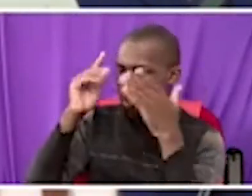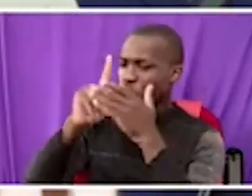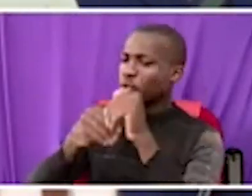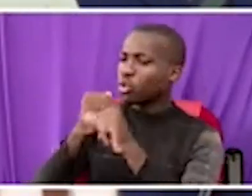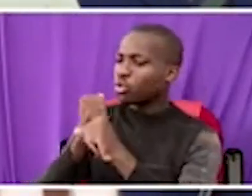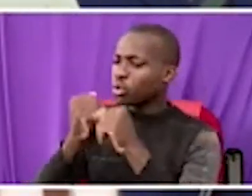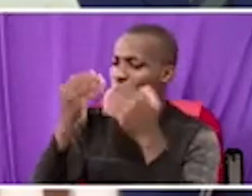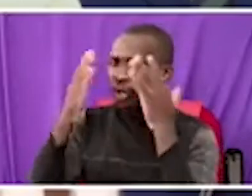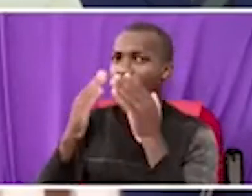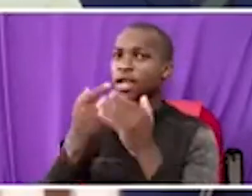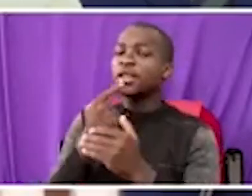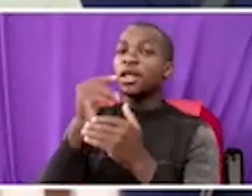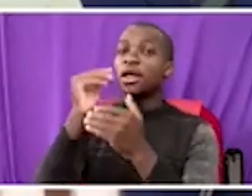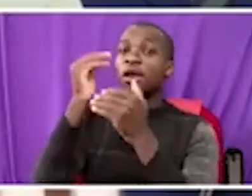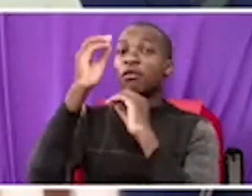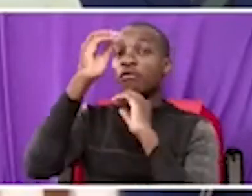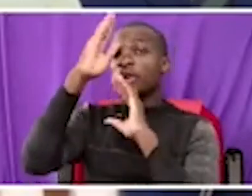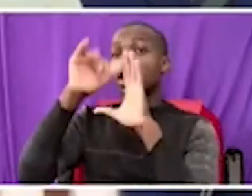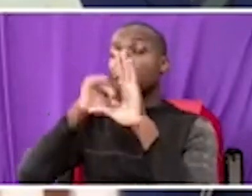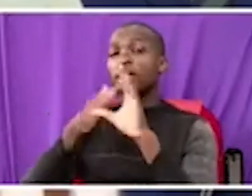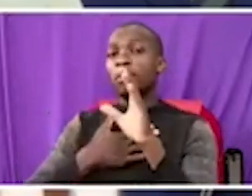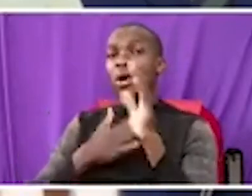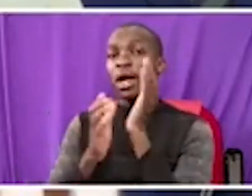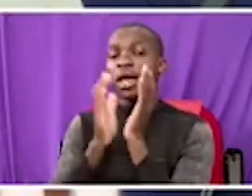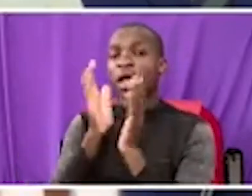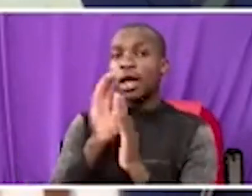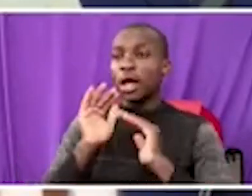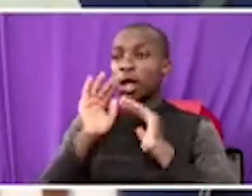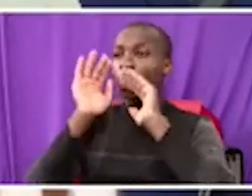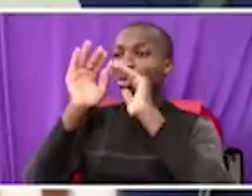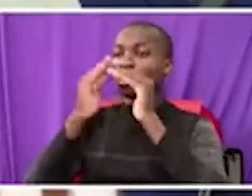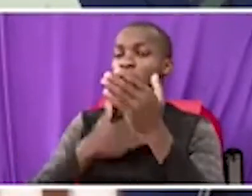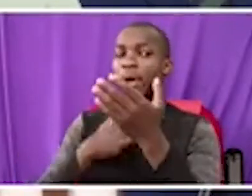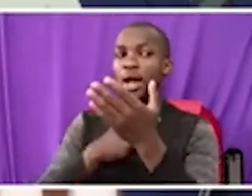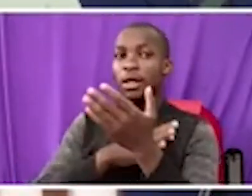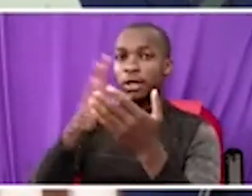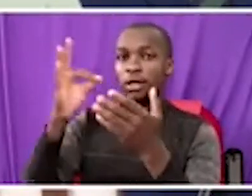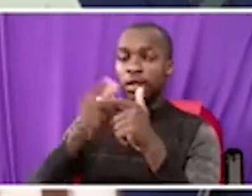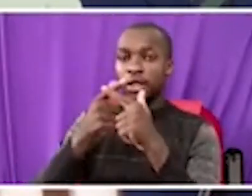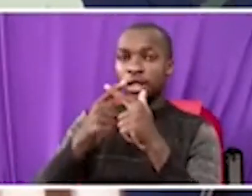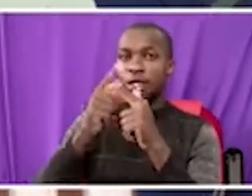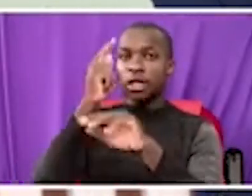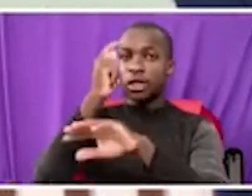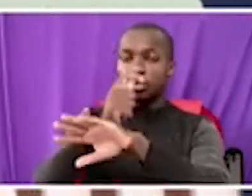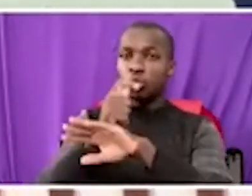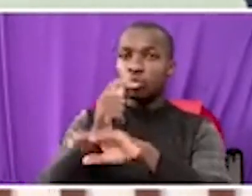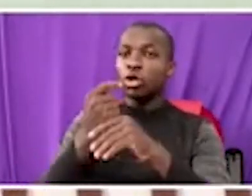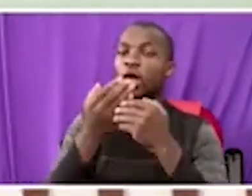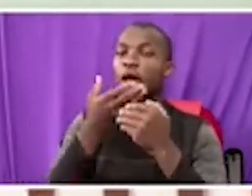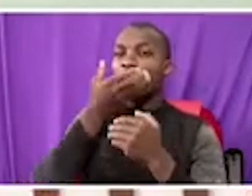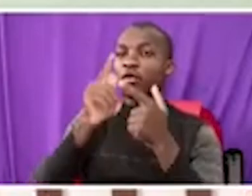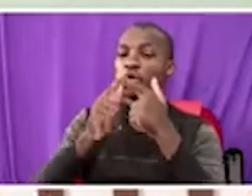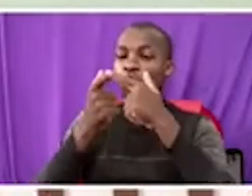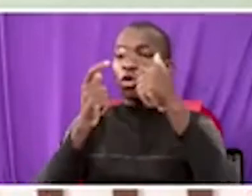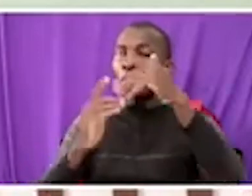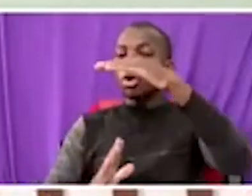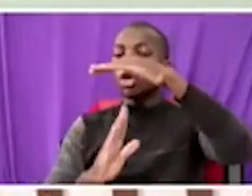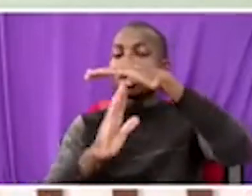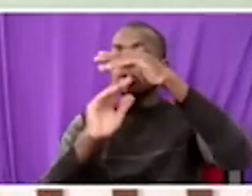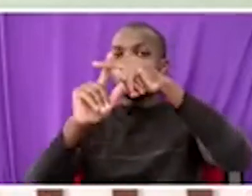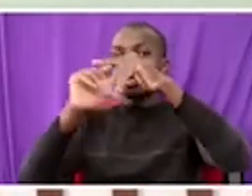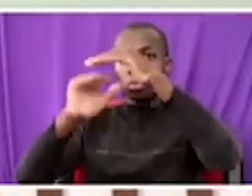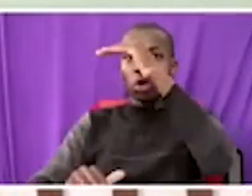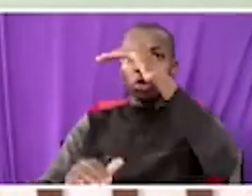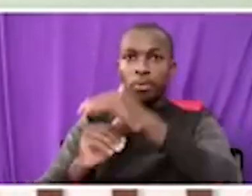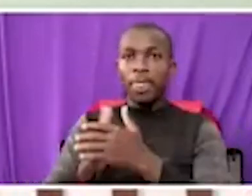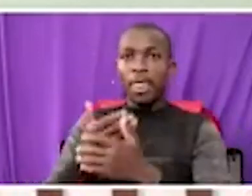hands I commit my spirit. And the curtain of the temple was torn in two from top to bottom. It was torn in